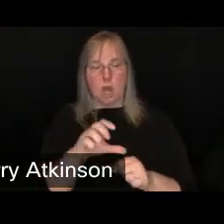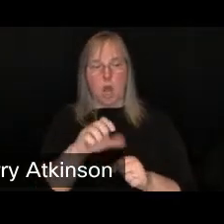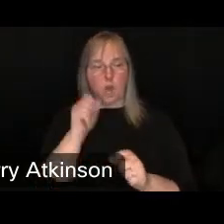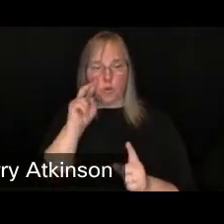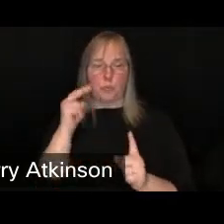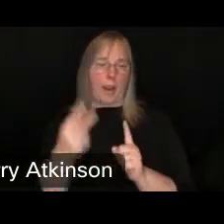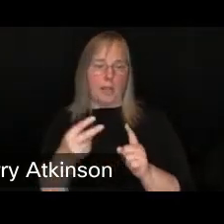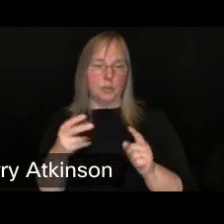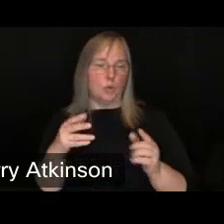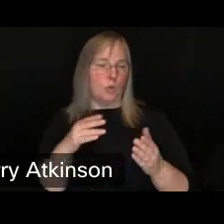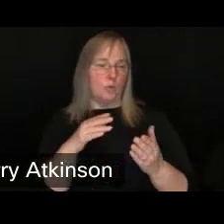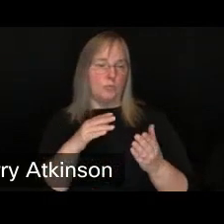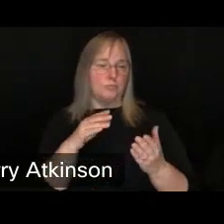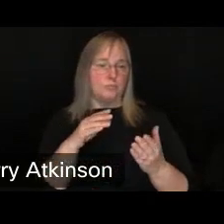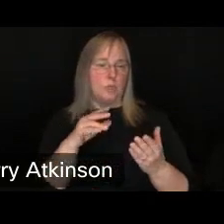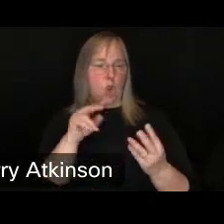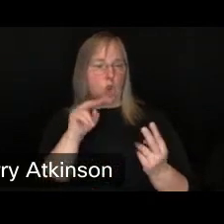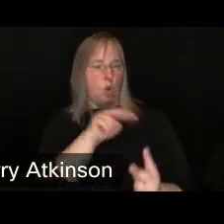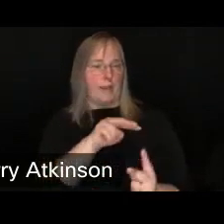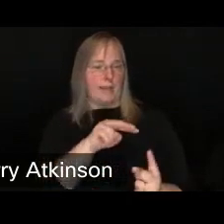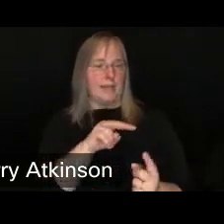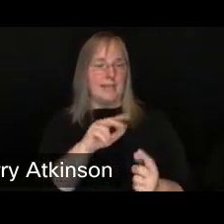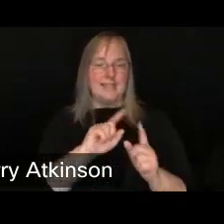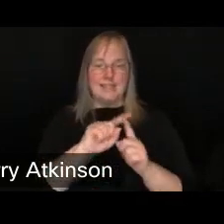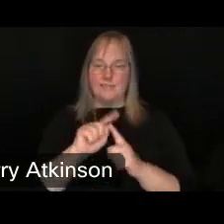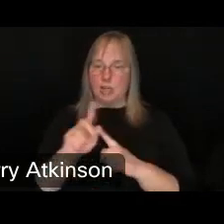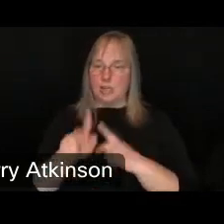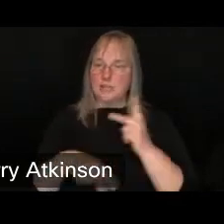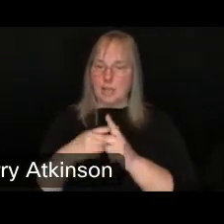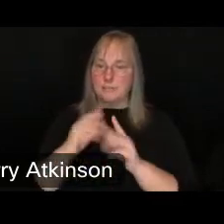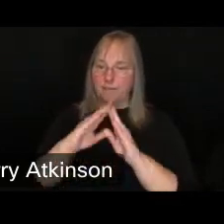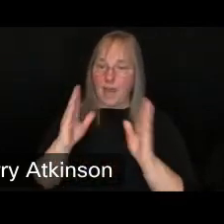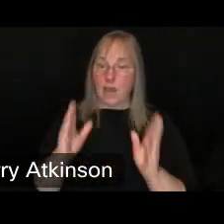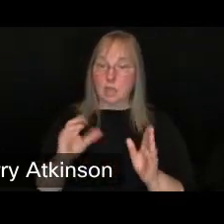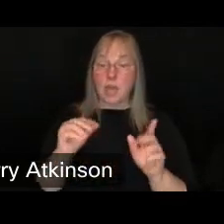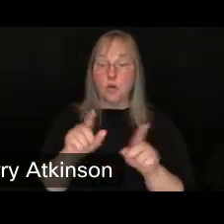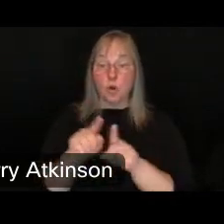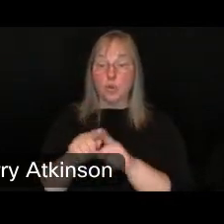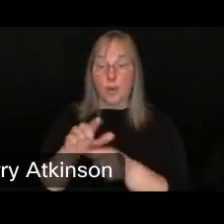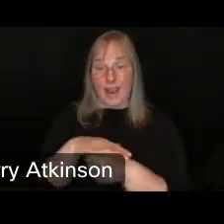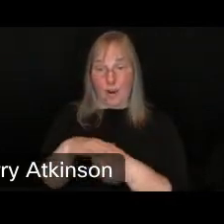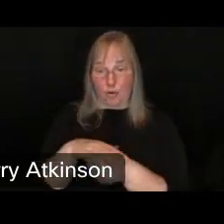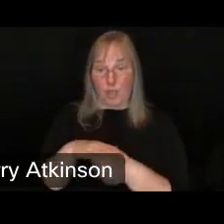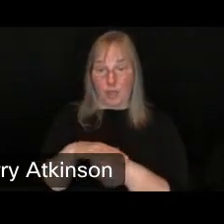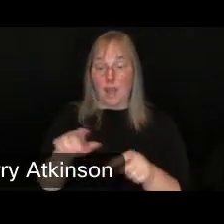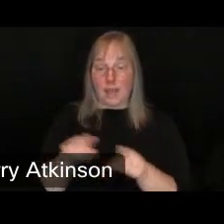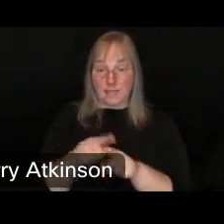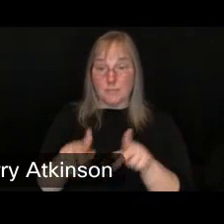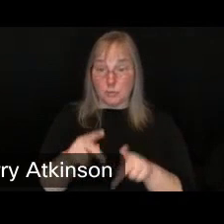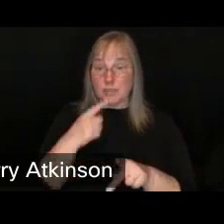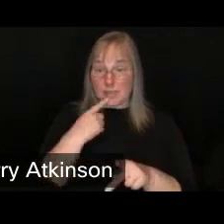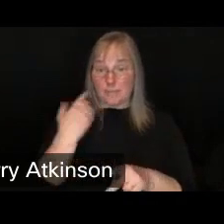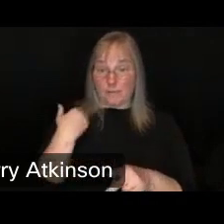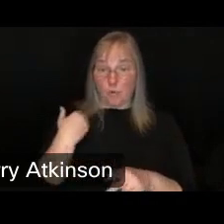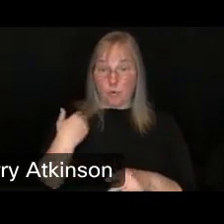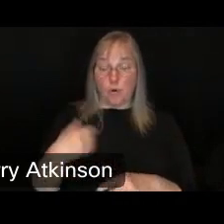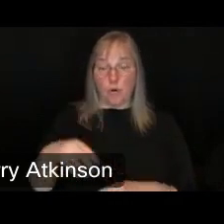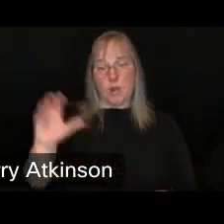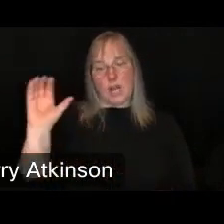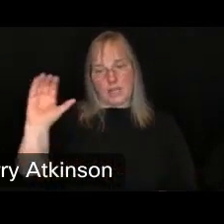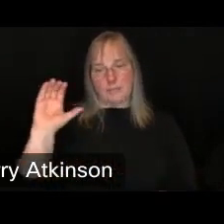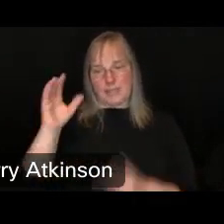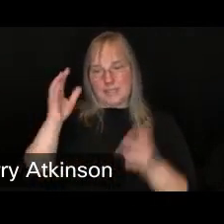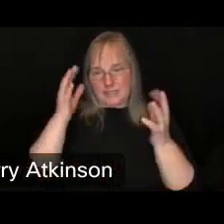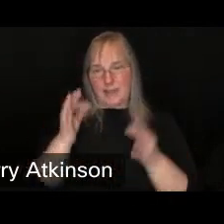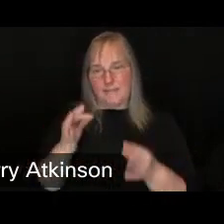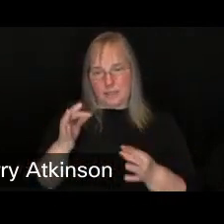different type of house, but also by area. As people mentioned earlier, Columbia definitely will be one of the drivers